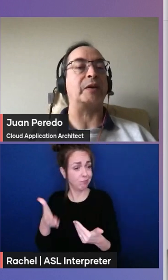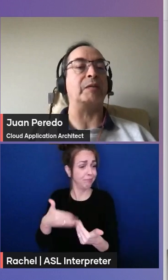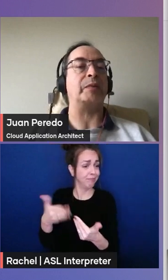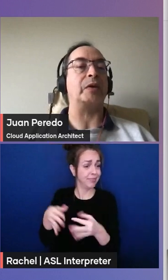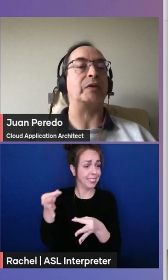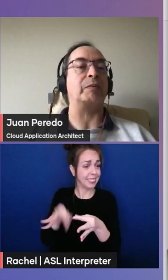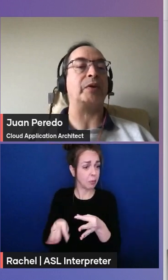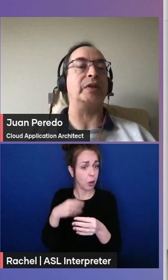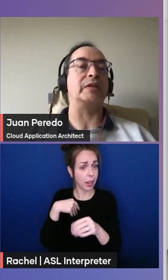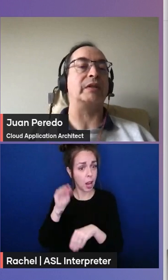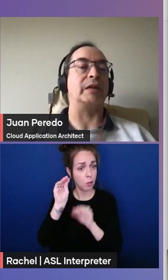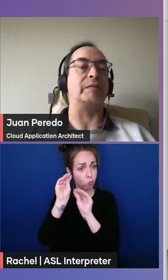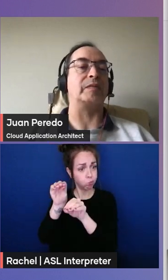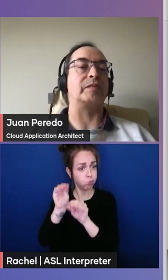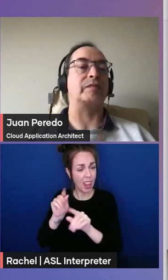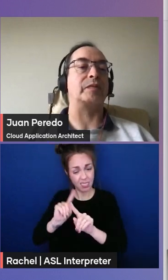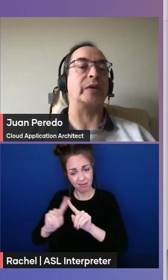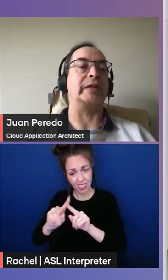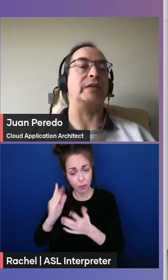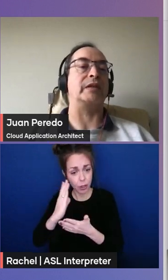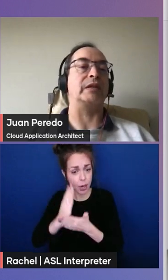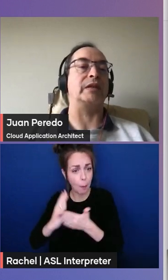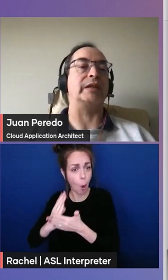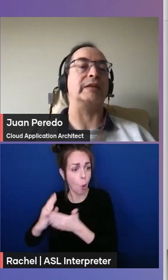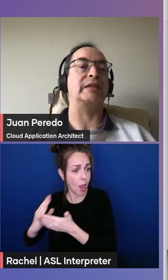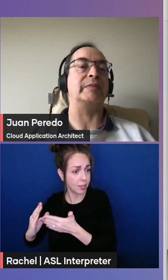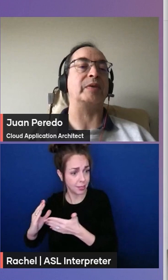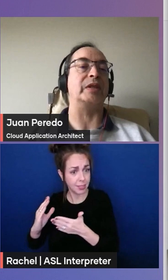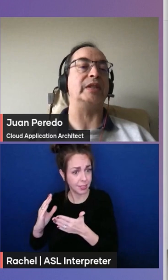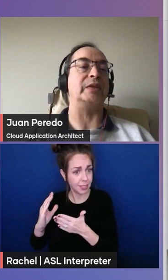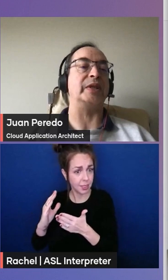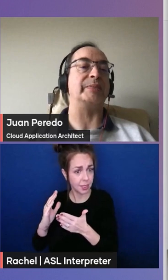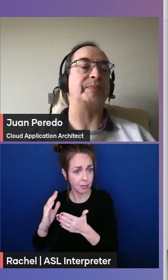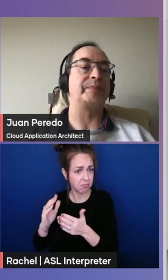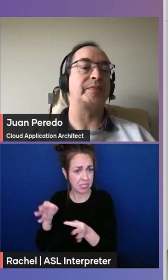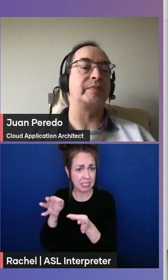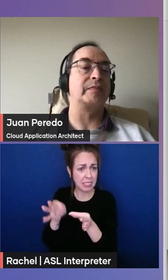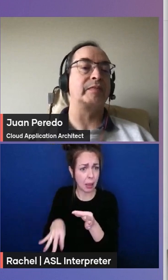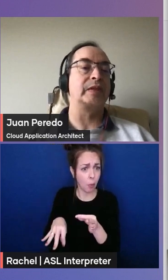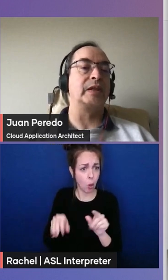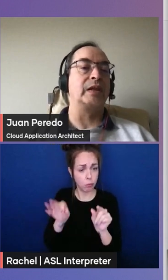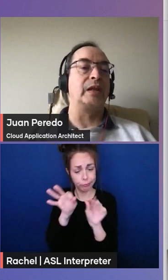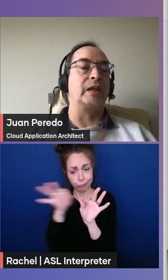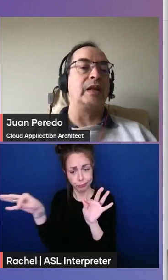of its components, rather in a simple and easy way.